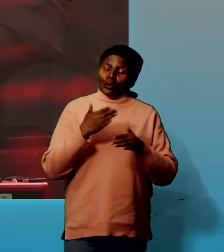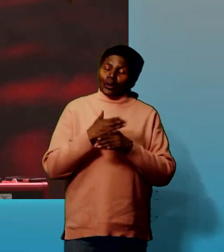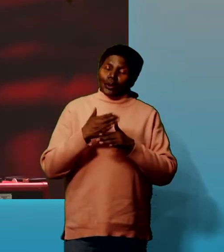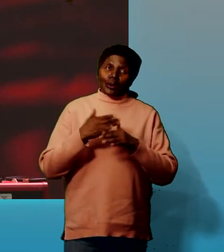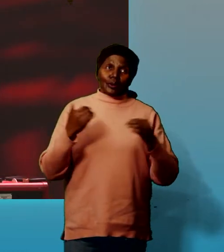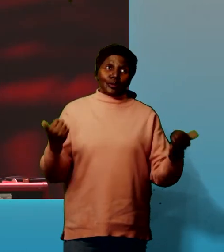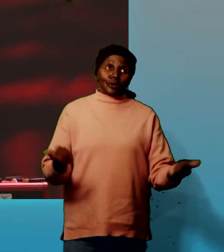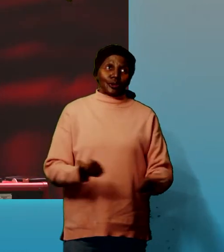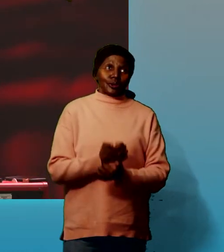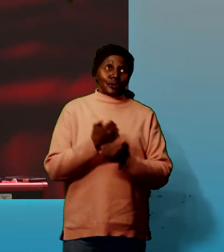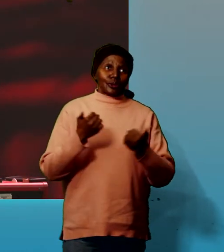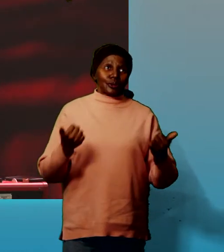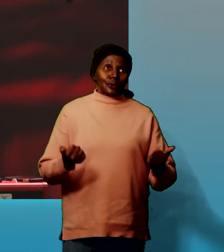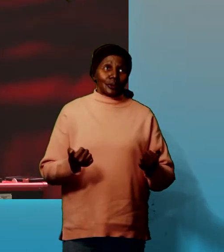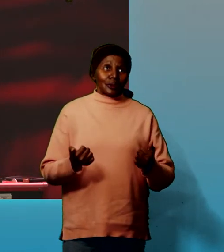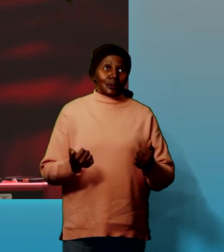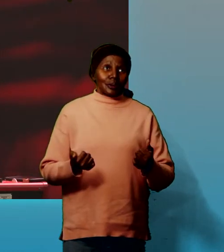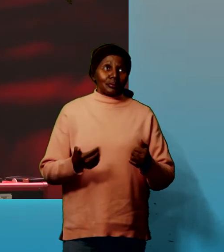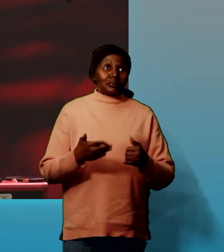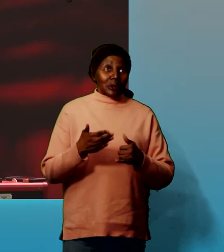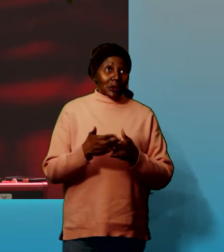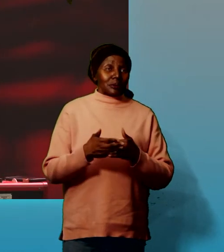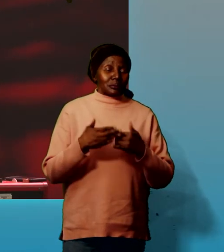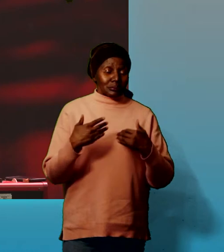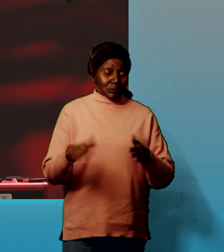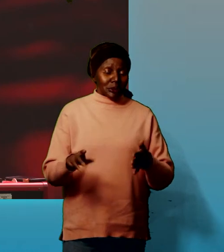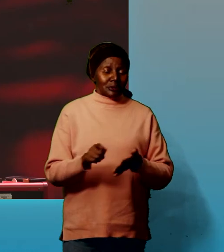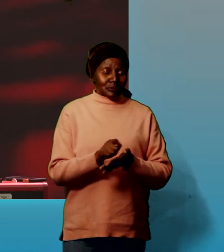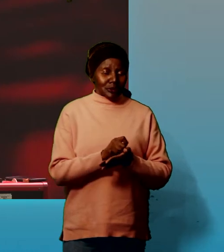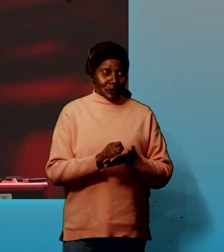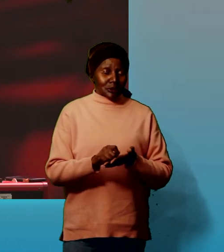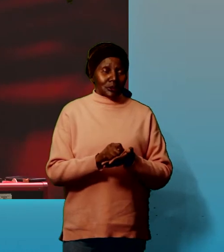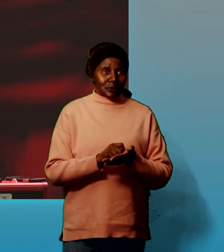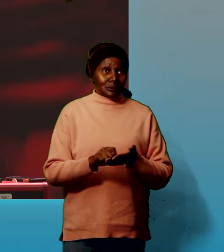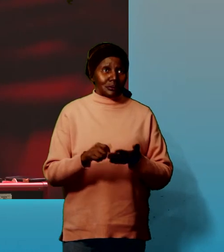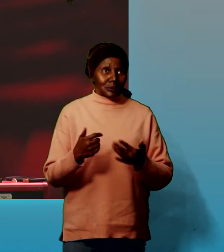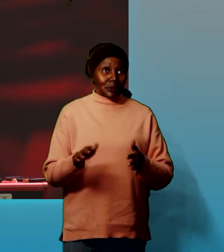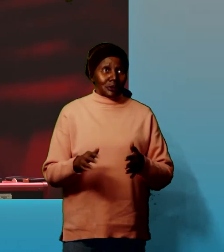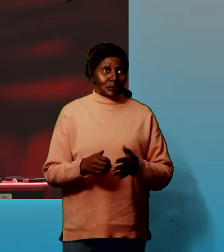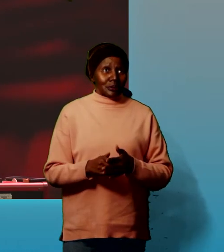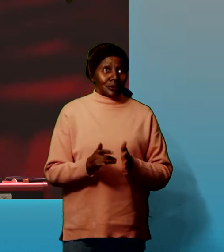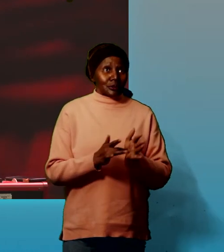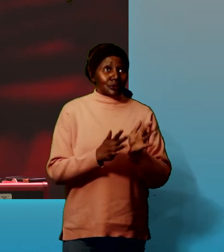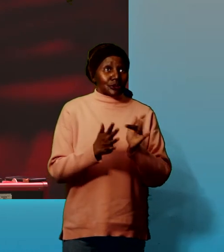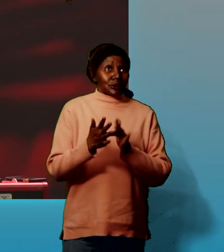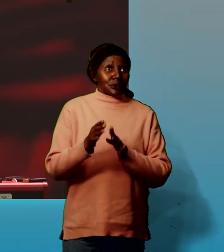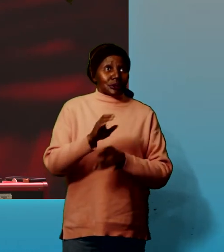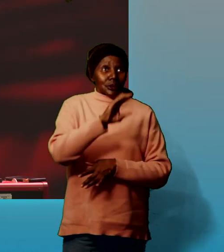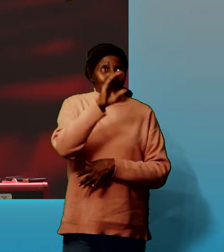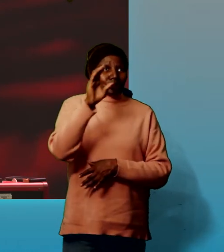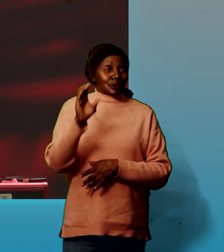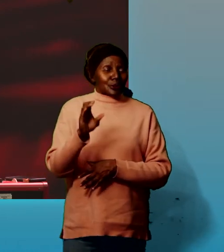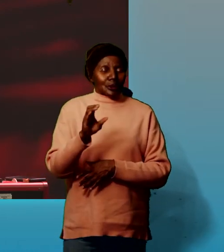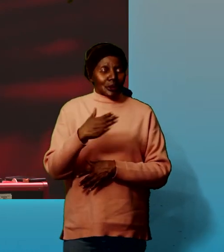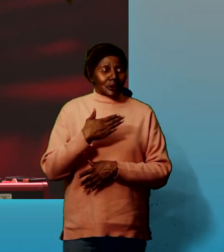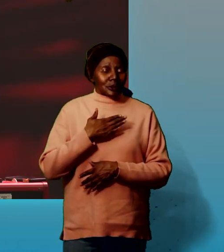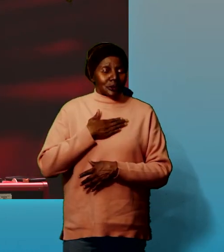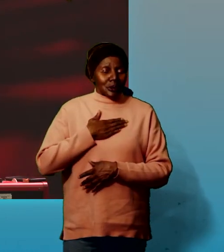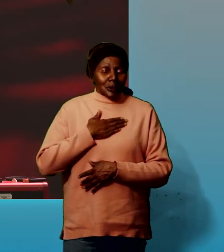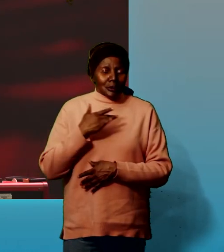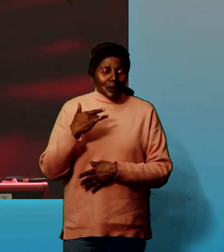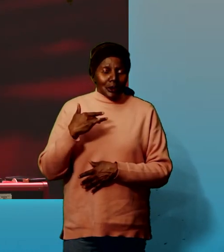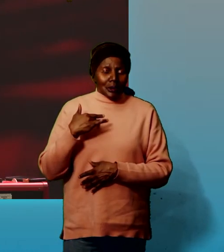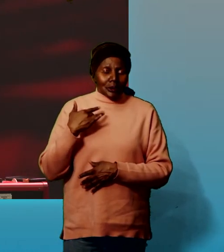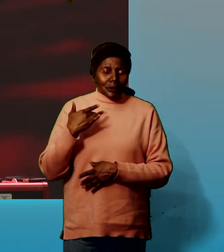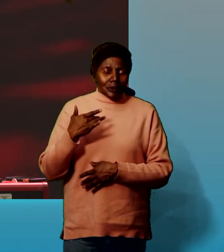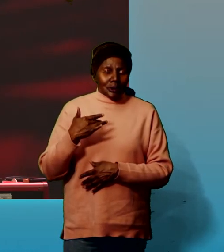is finished, the end is written, Jesus Christ,